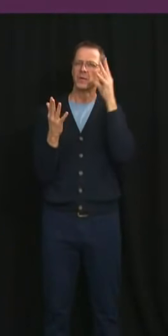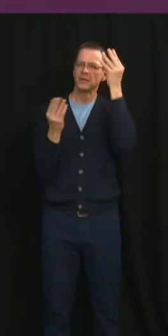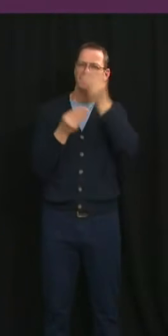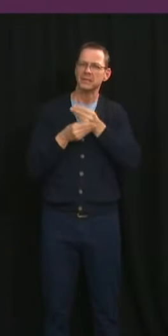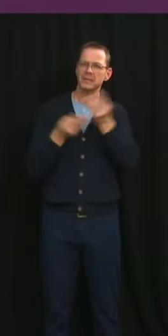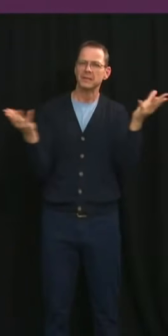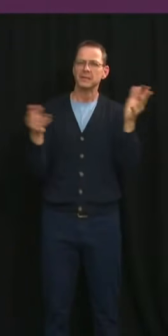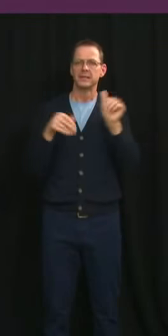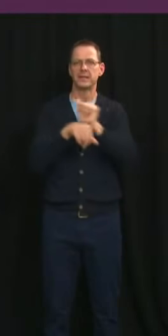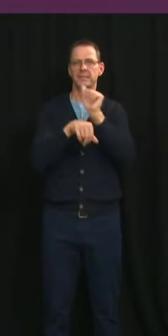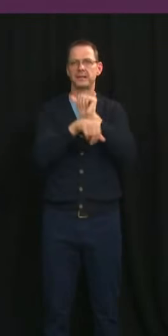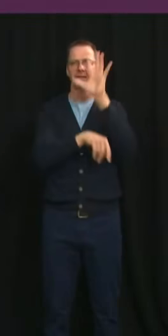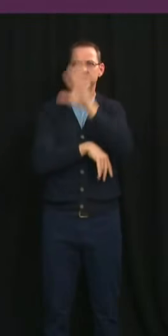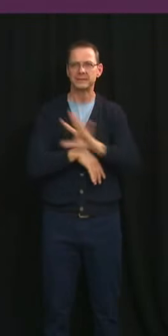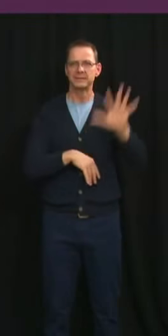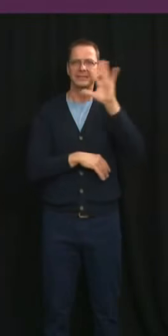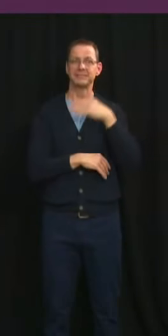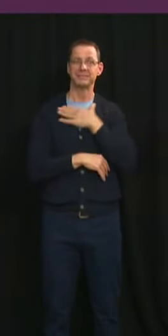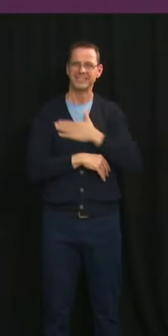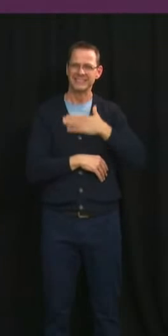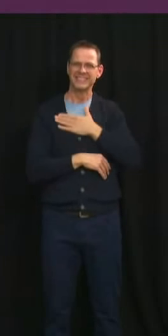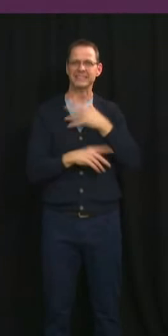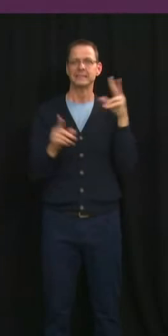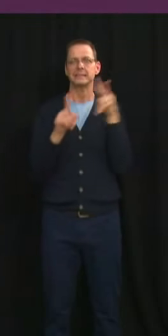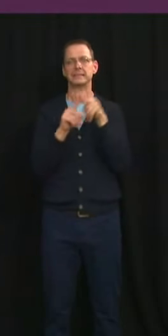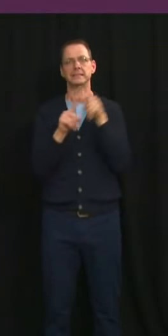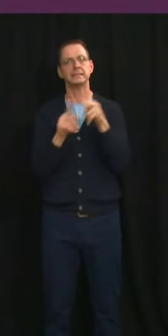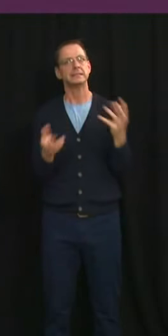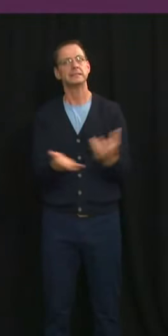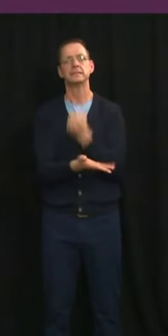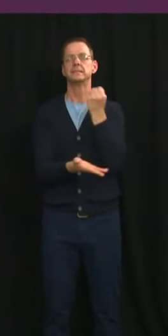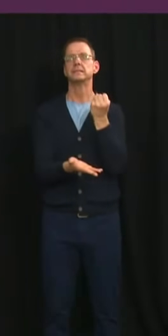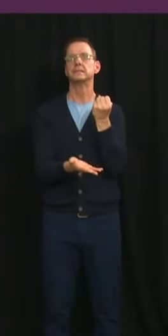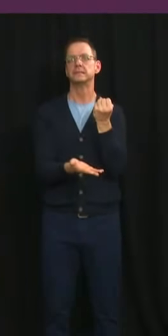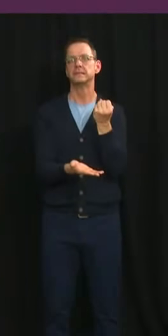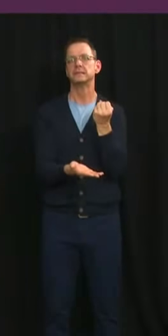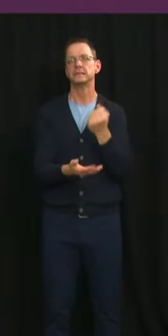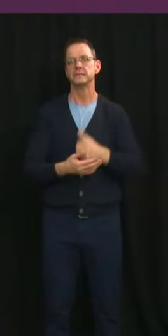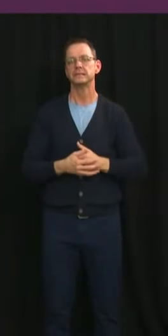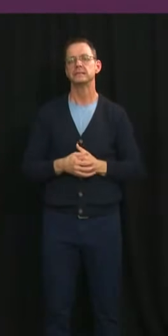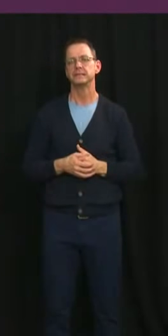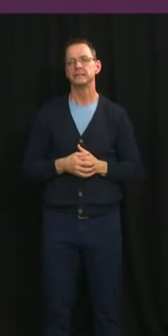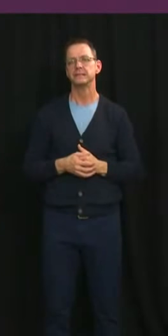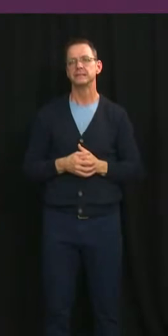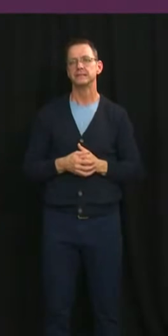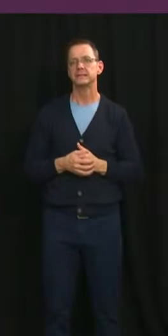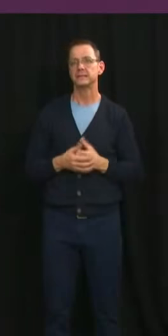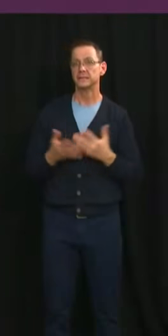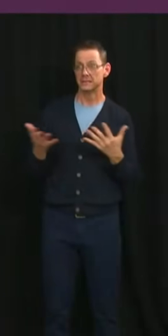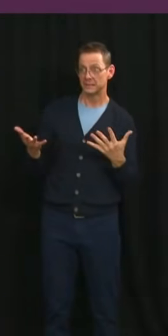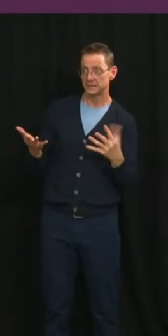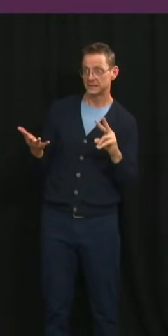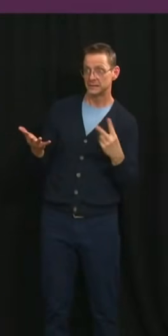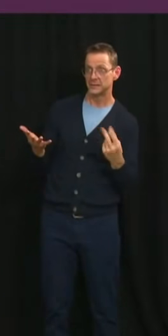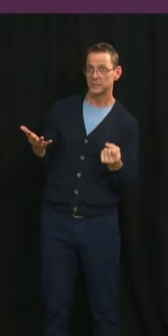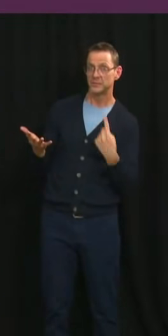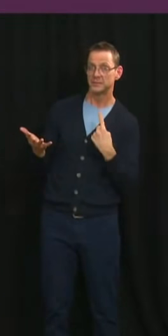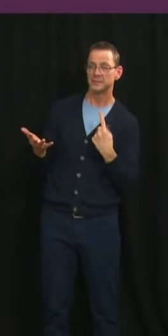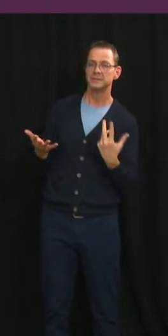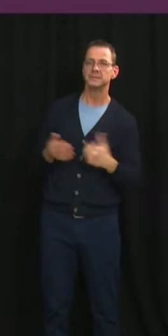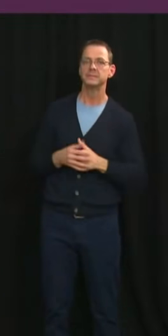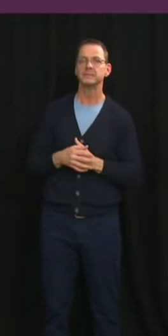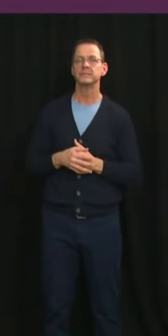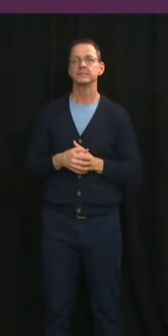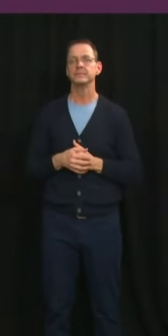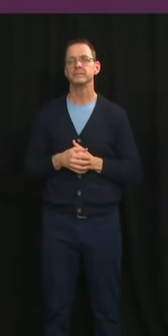possible. I hope that answered your question. Thank you, Minister. Camilla, did you have a follow-up at all? I do,